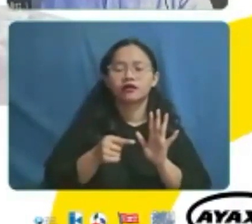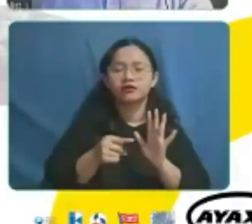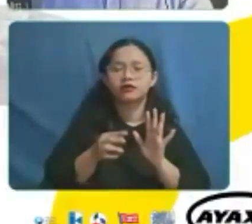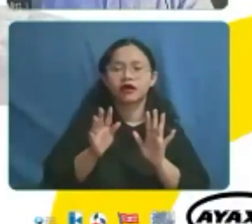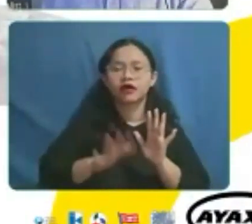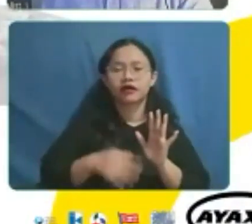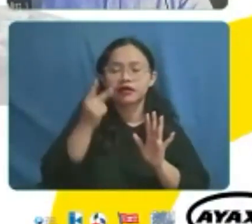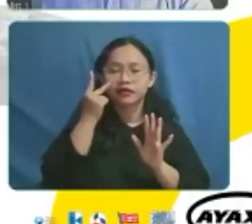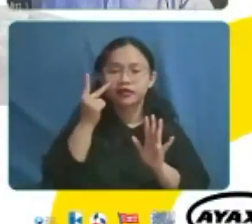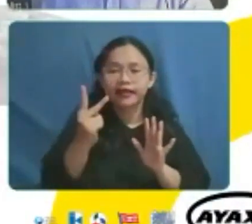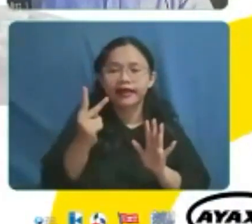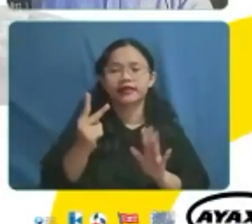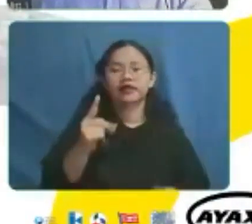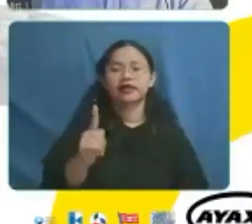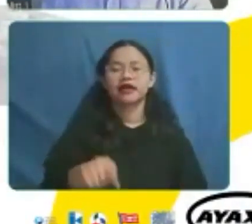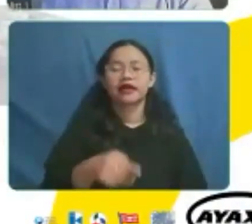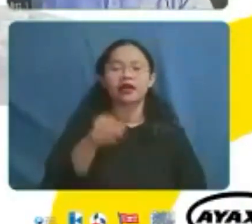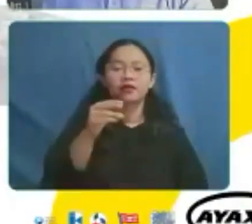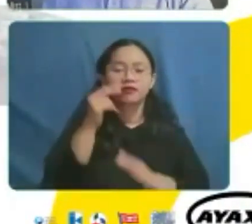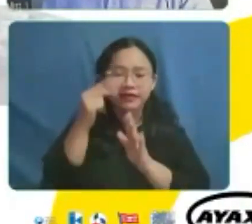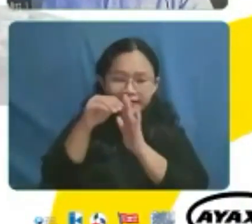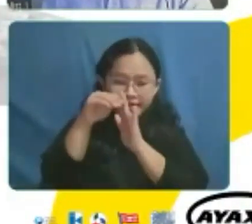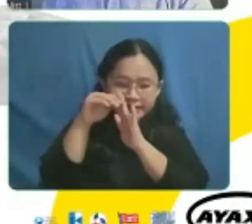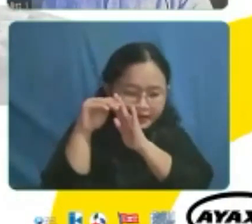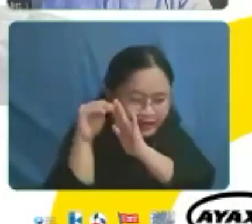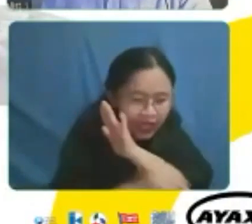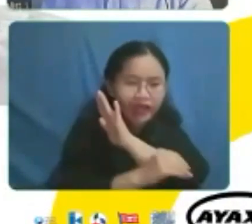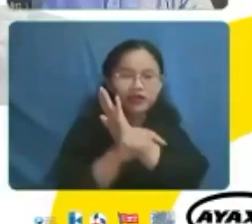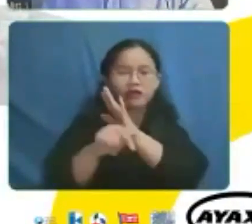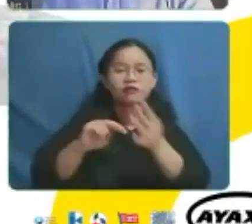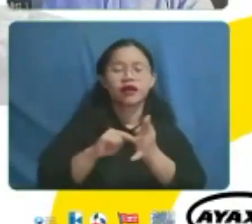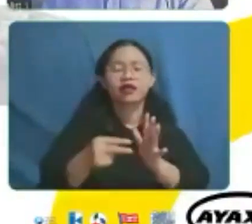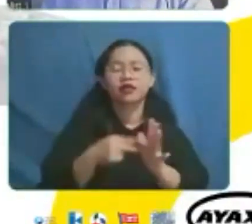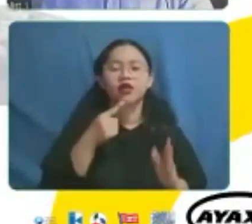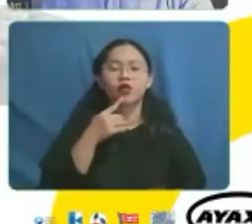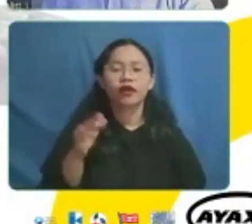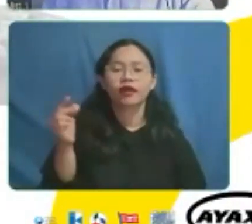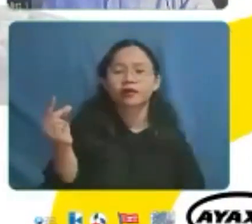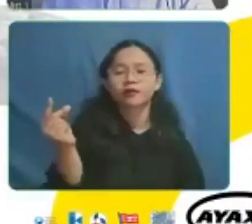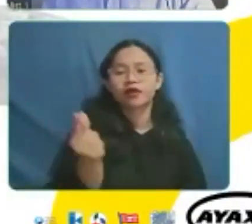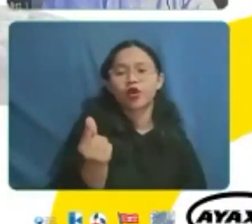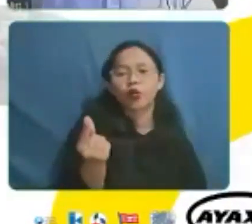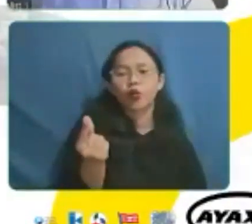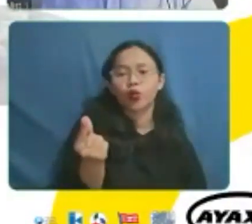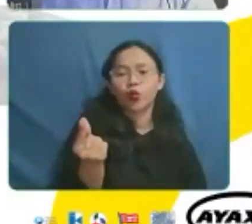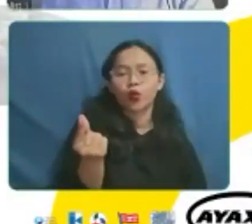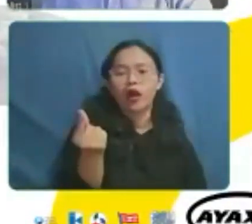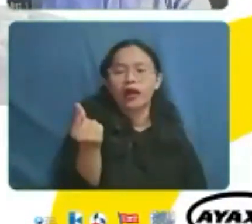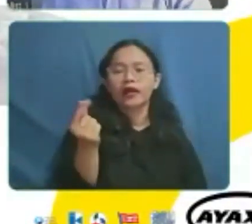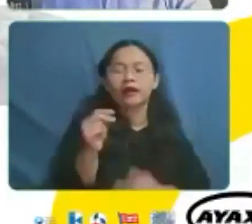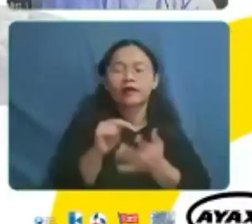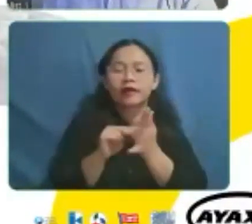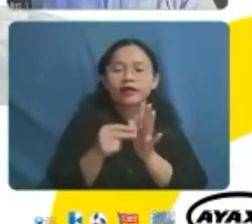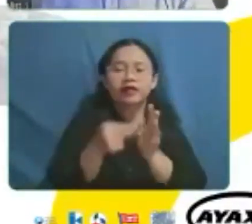you look at the low levels of air pollution, the blue area on the left-hand side, there's a very steep